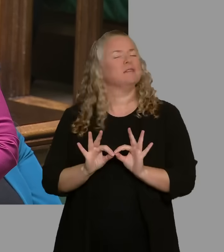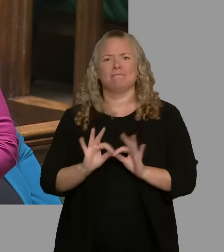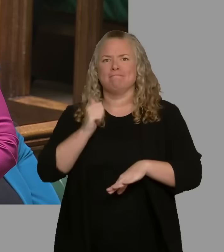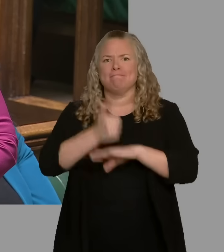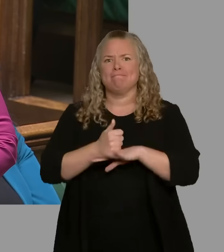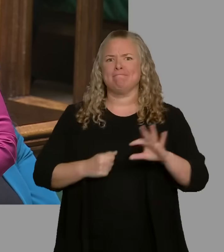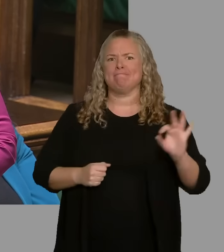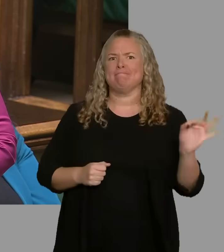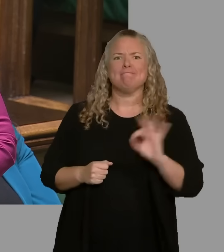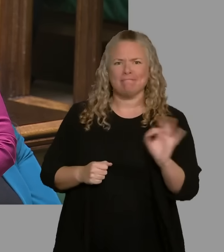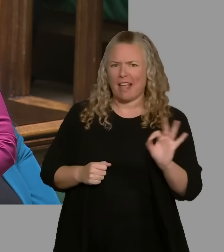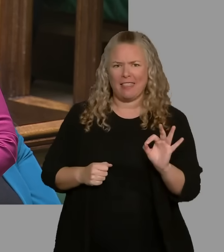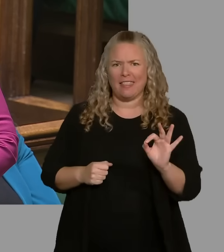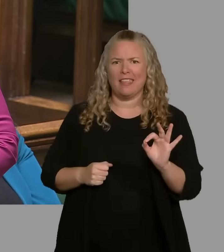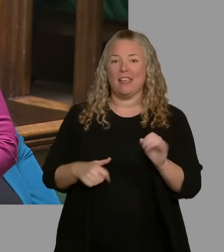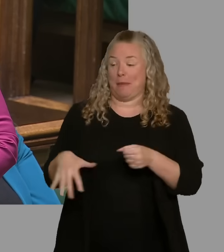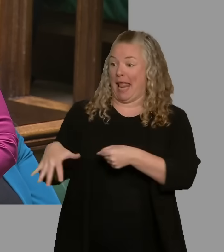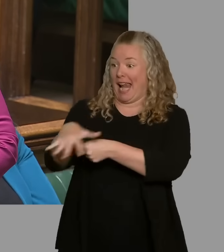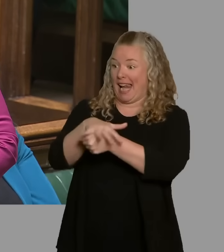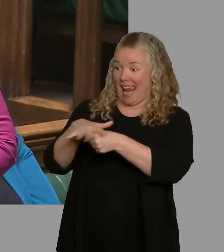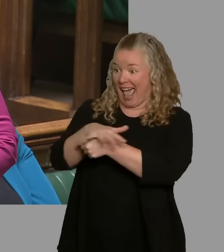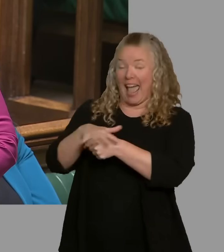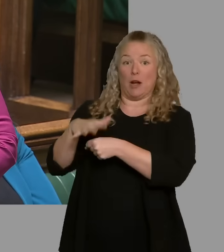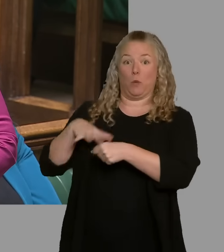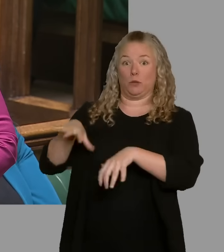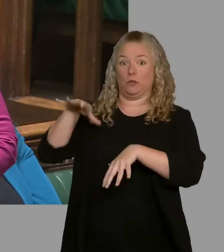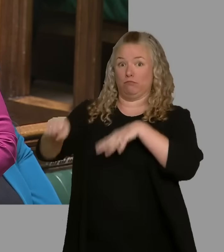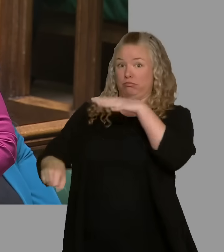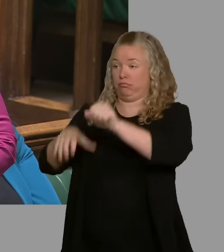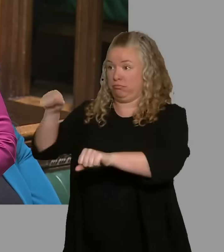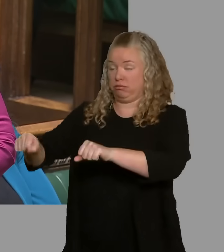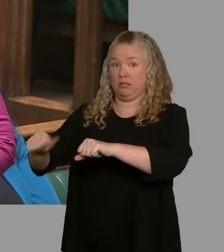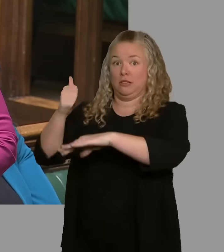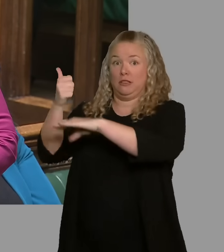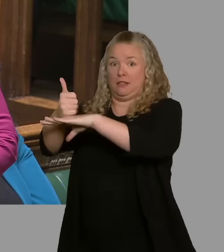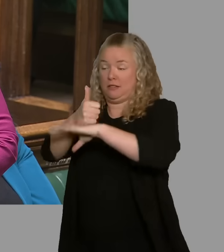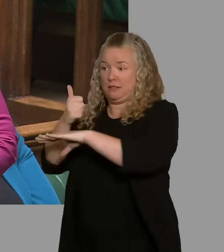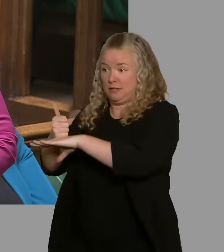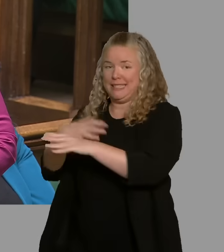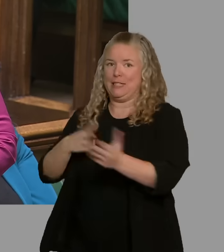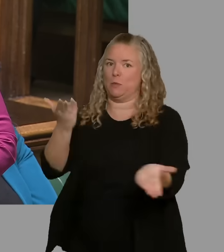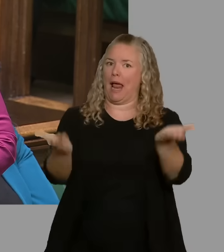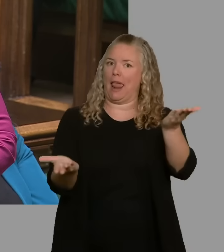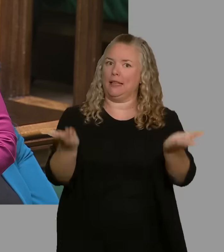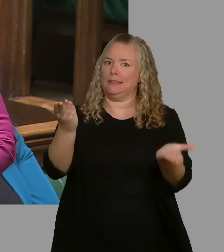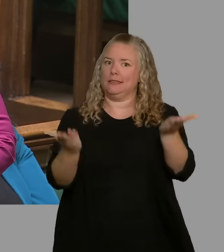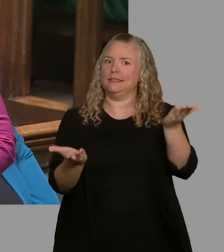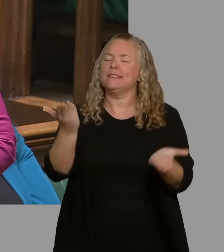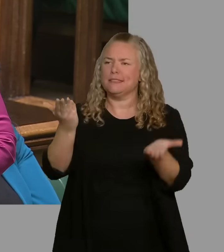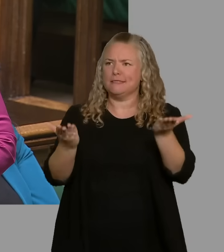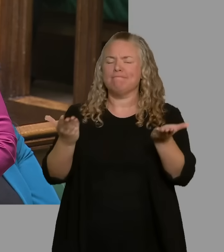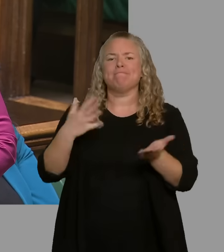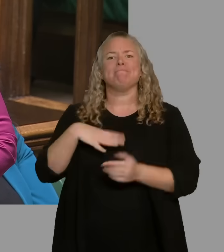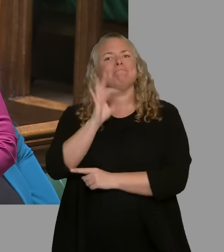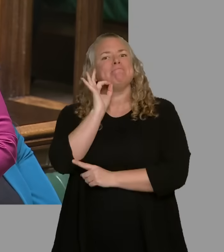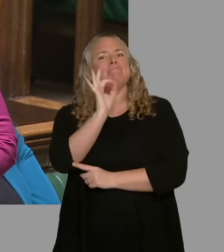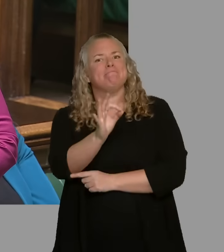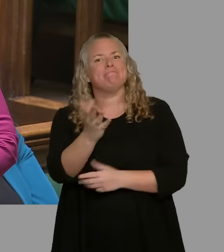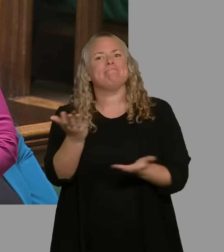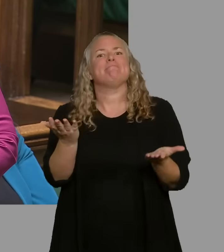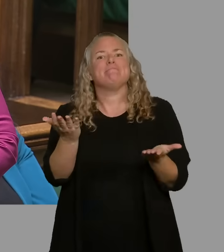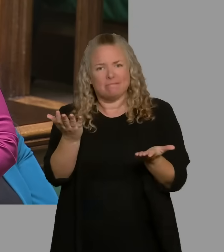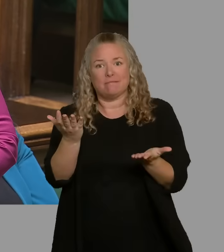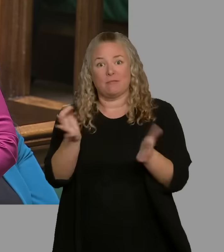framework statutory weight to ensure that land is used strategically to get the best for new, clean, renewable